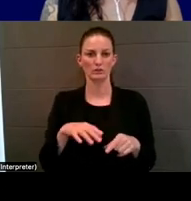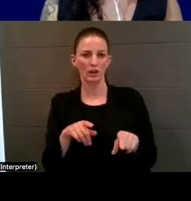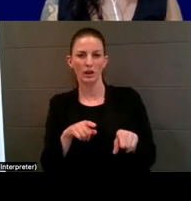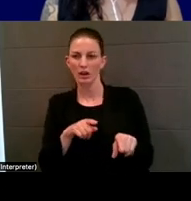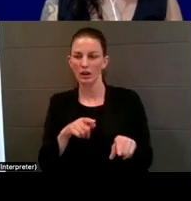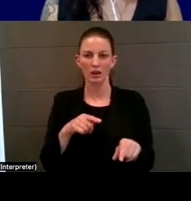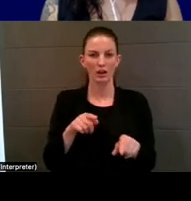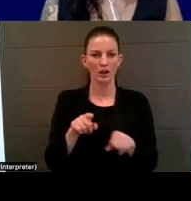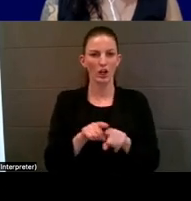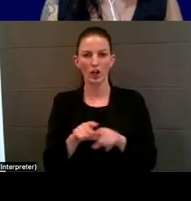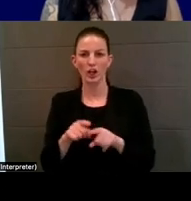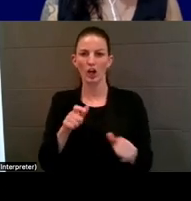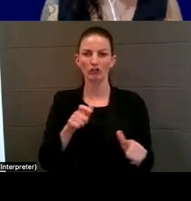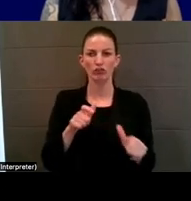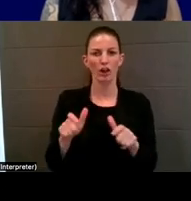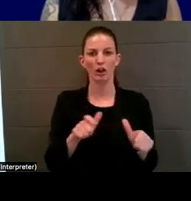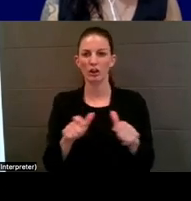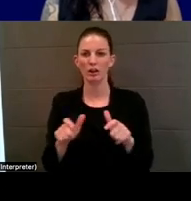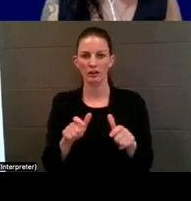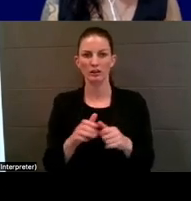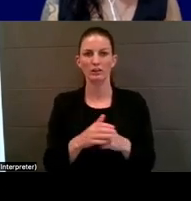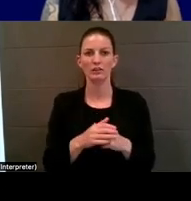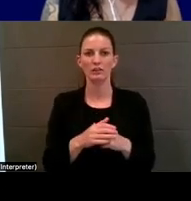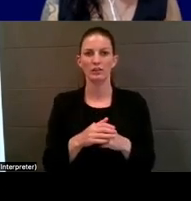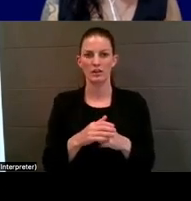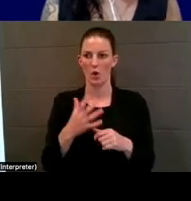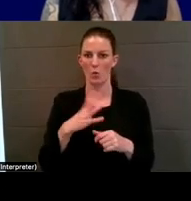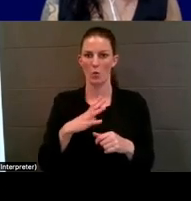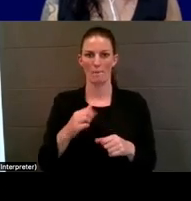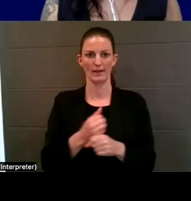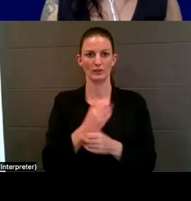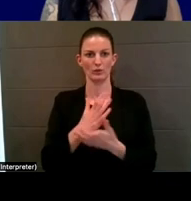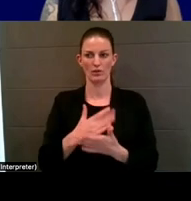different environments. And this kind of equates to feeling safe and secure